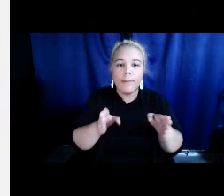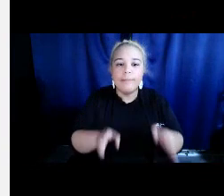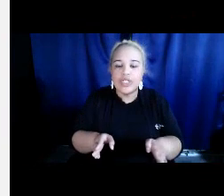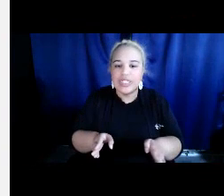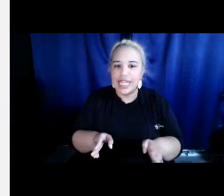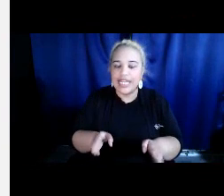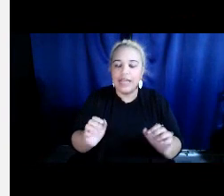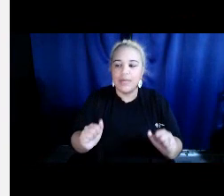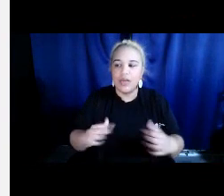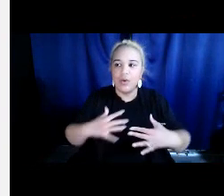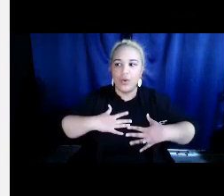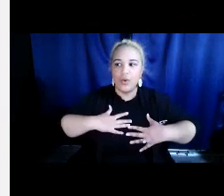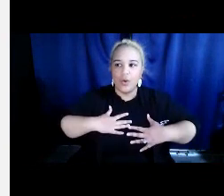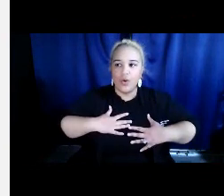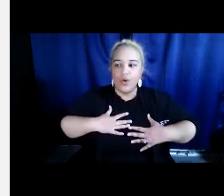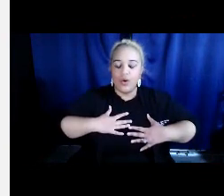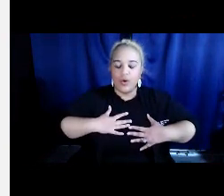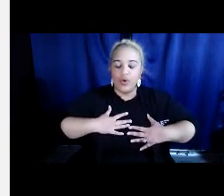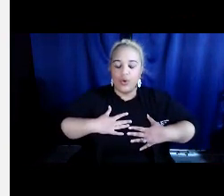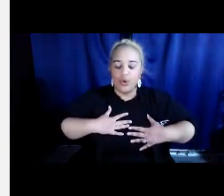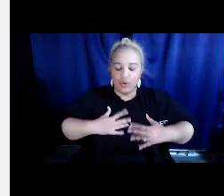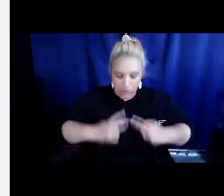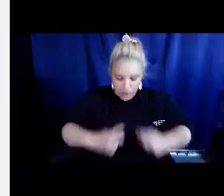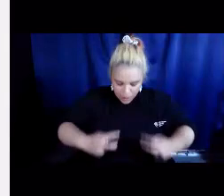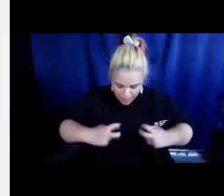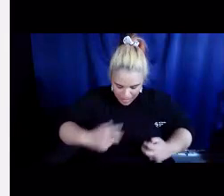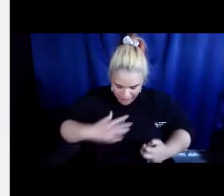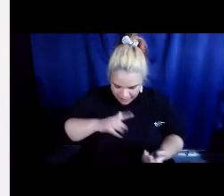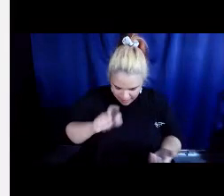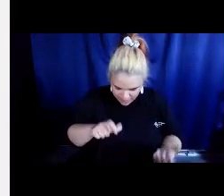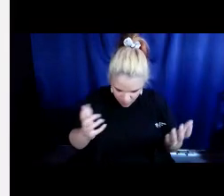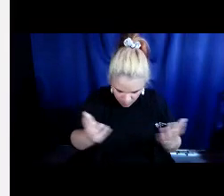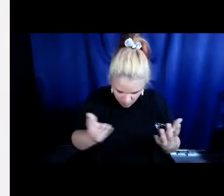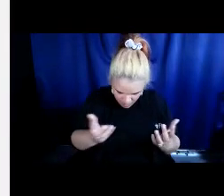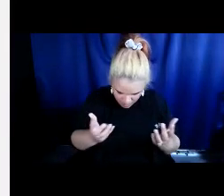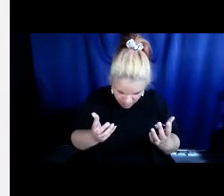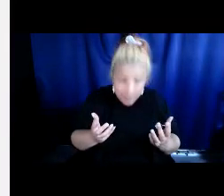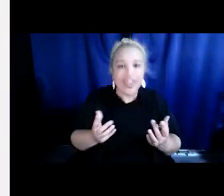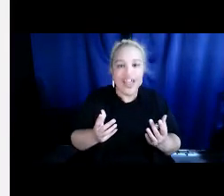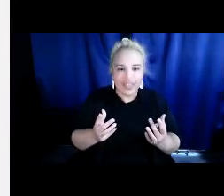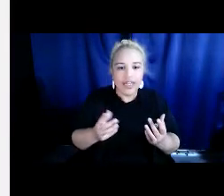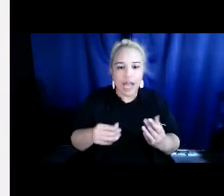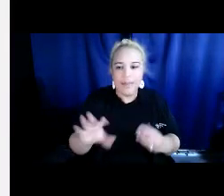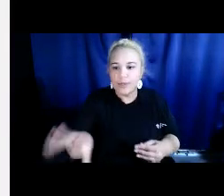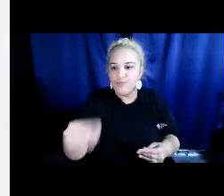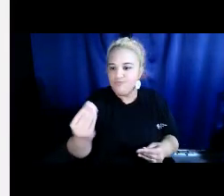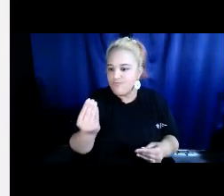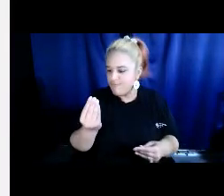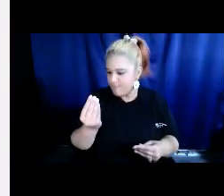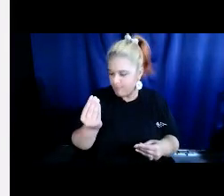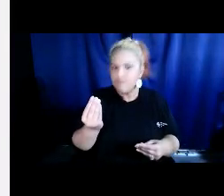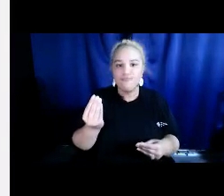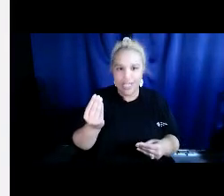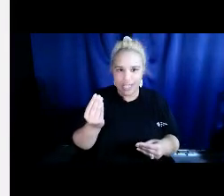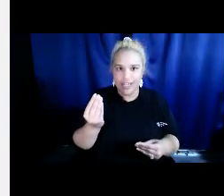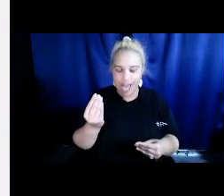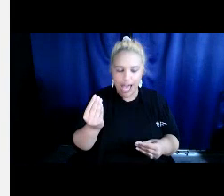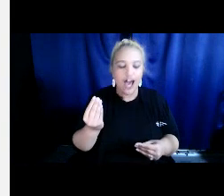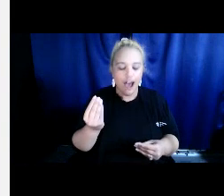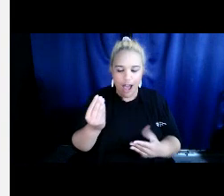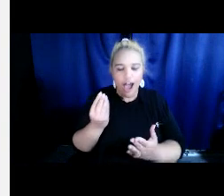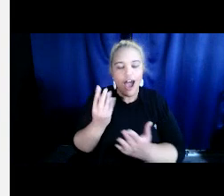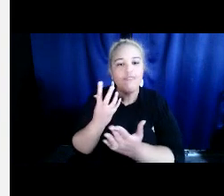can be used in community settings by guests to enjoy an experience, or in the workplace to manage sensory needs during